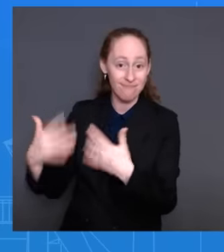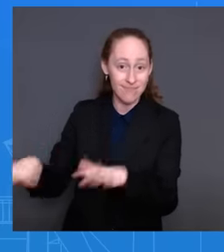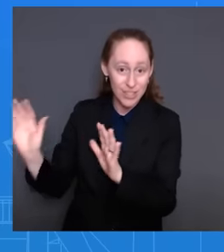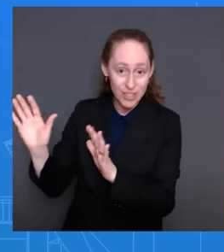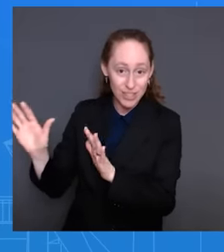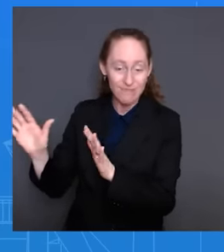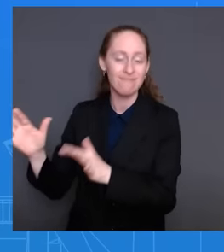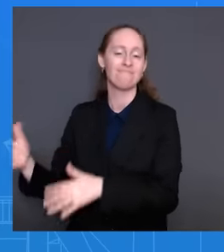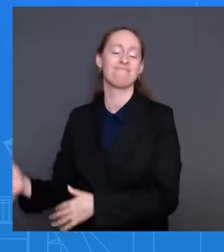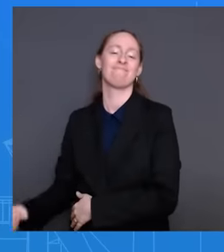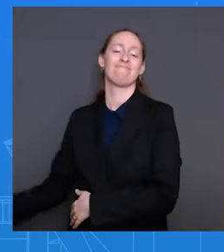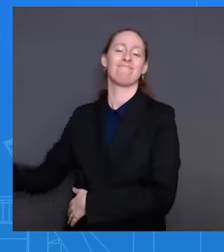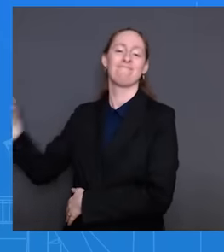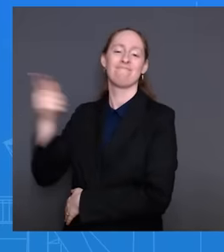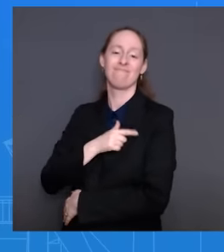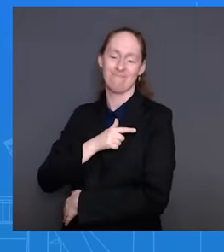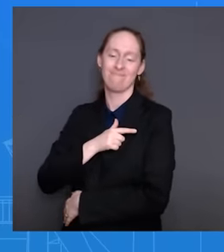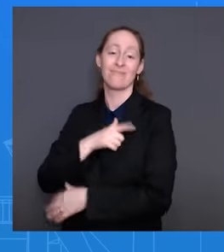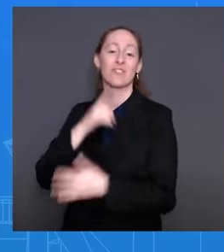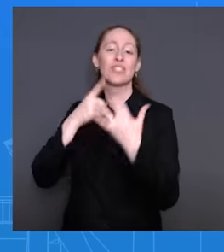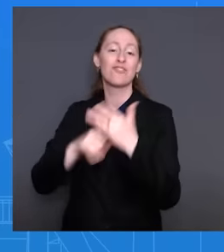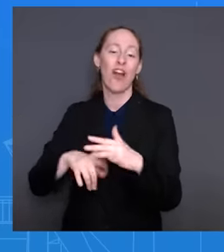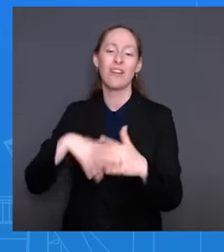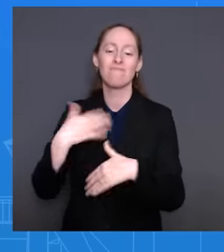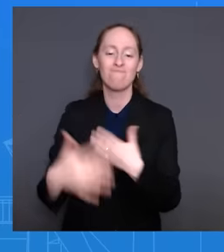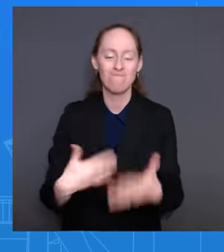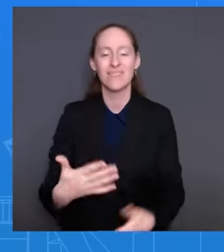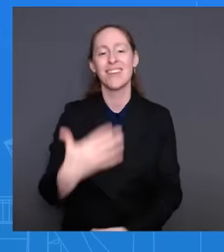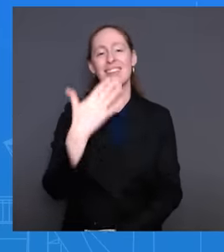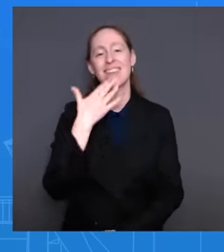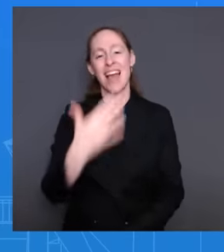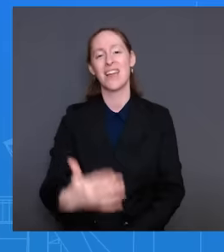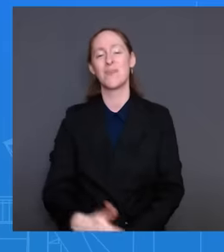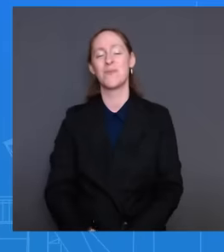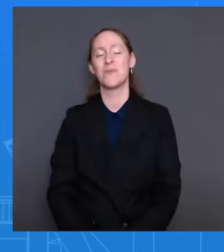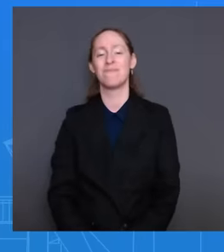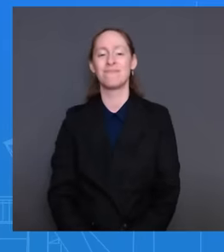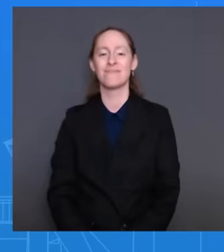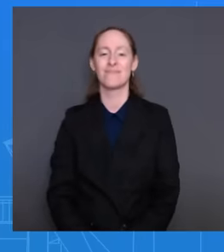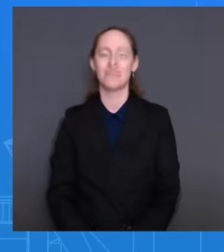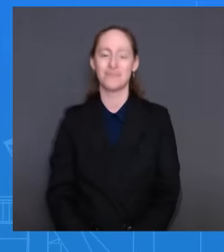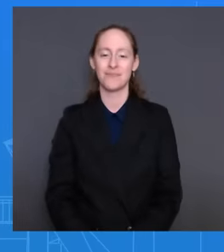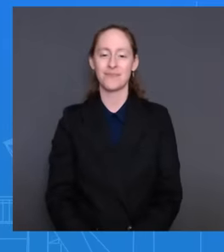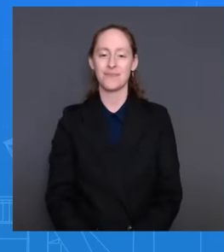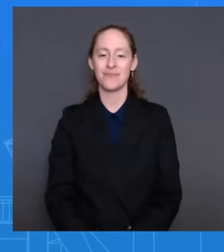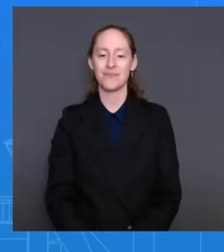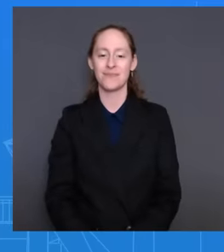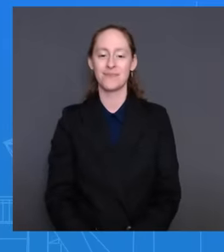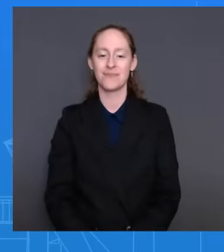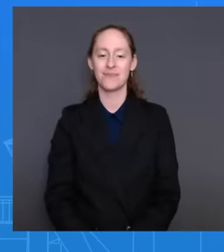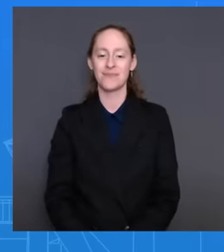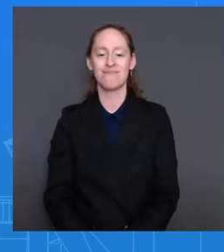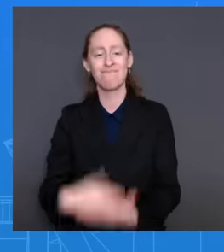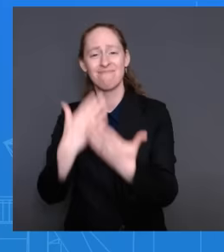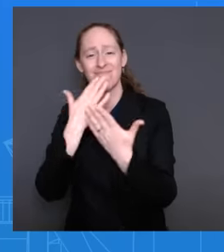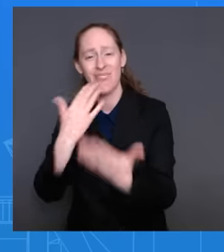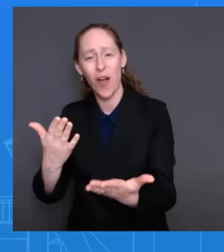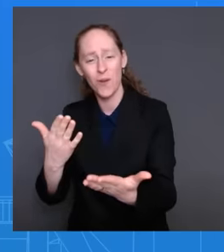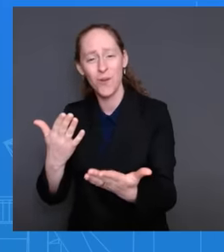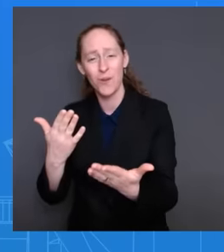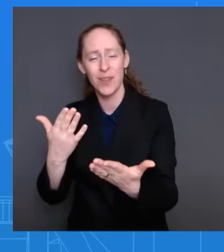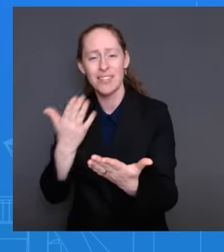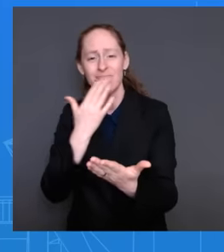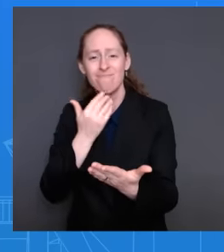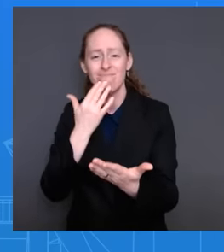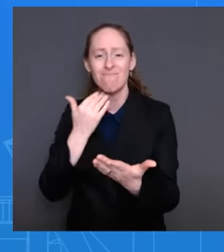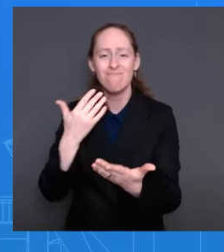Thank you, Karine, for your kind words. And hi, we're BTS. And it is a great honor to be invited to the White House today to discuss the important issues